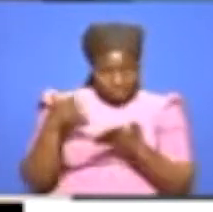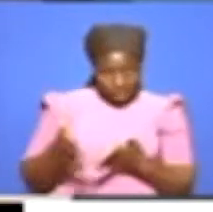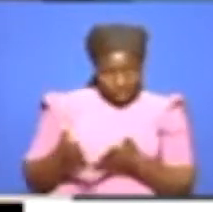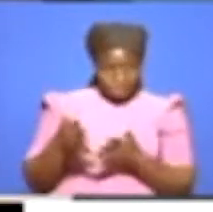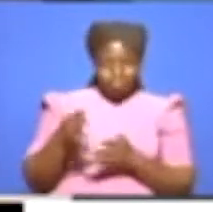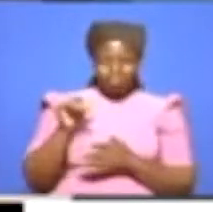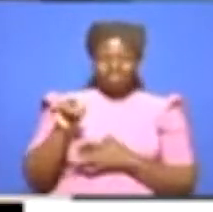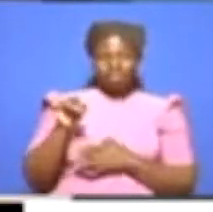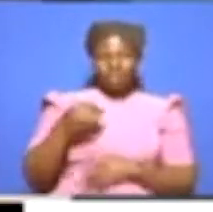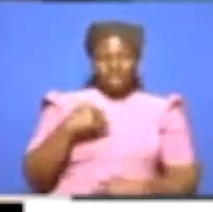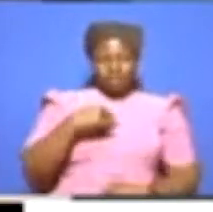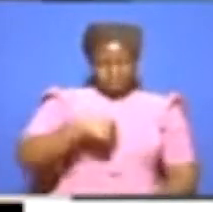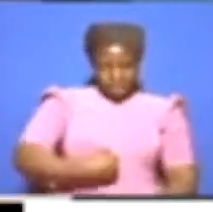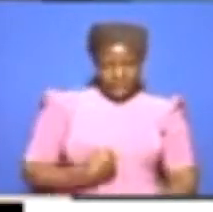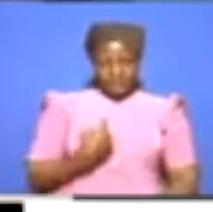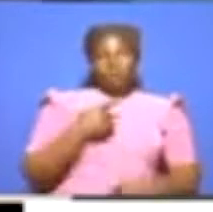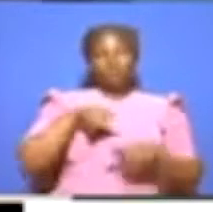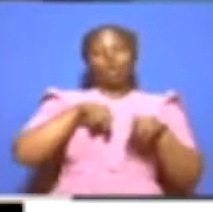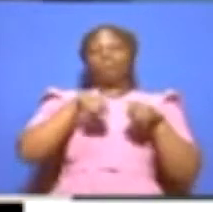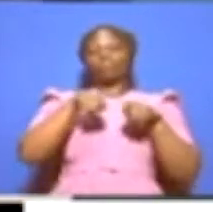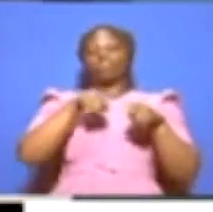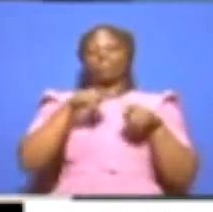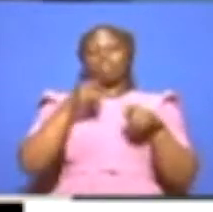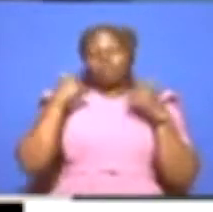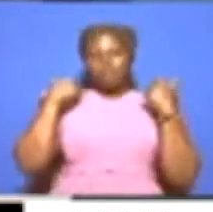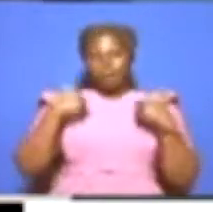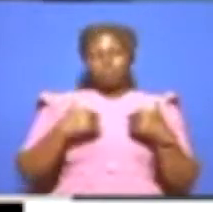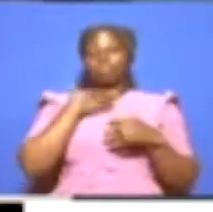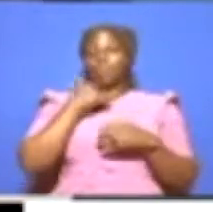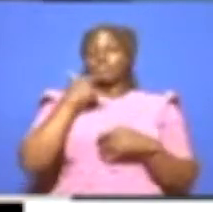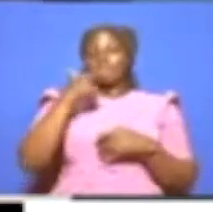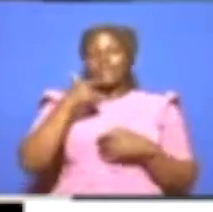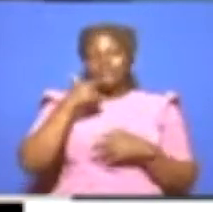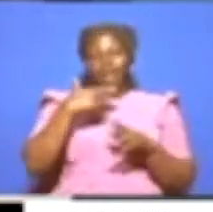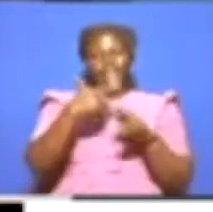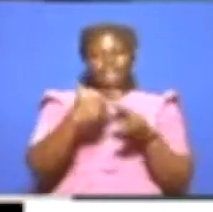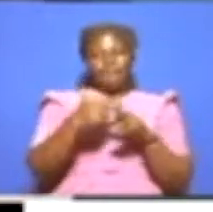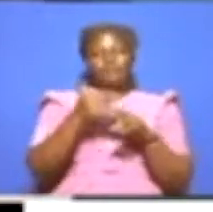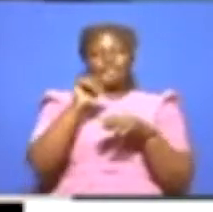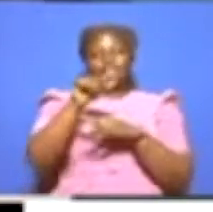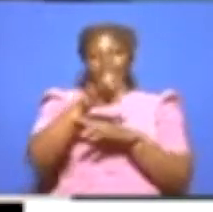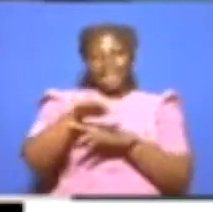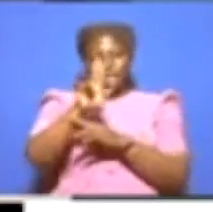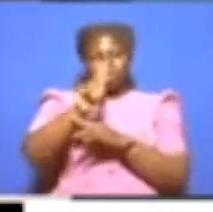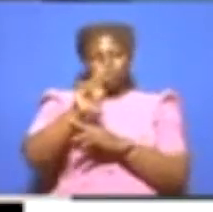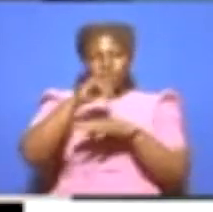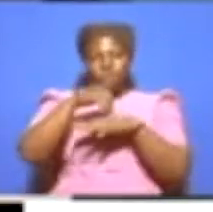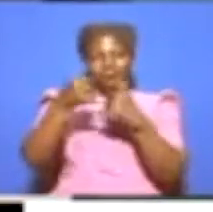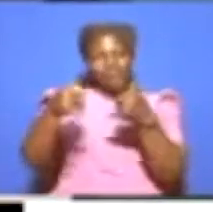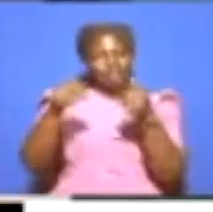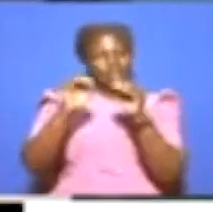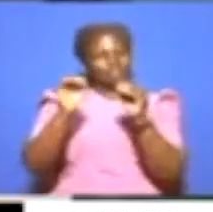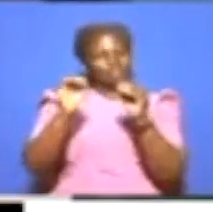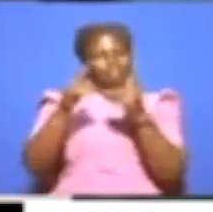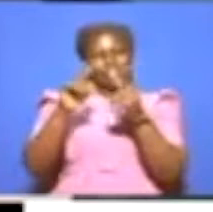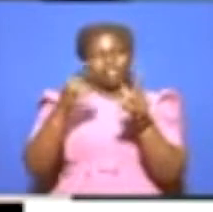self-regulation. You know, I don't want to mention names of these platforms that are used online, but there are very many of them. There is no law